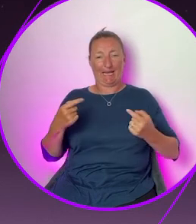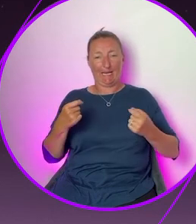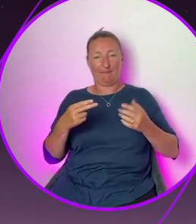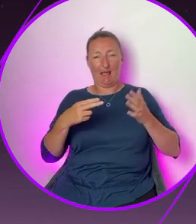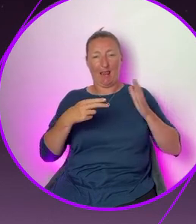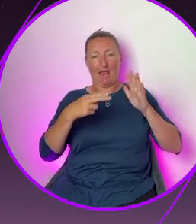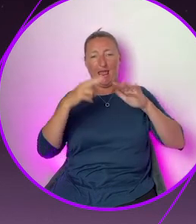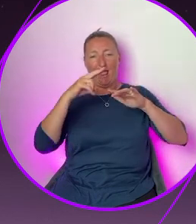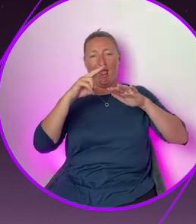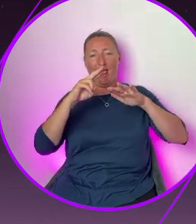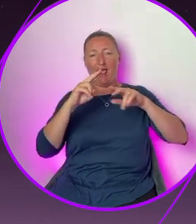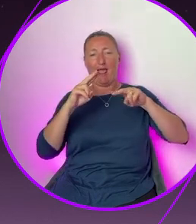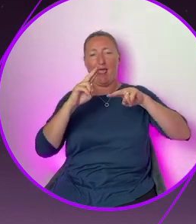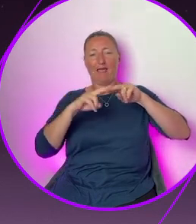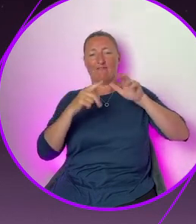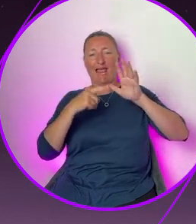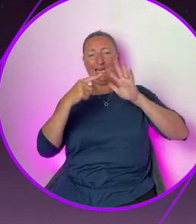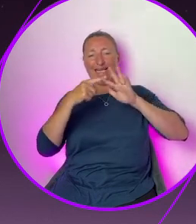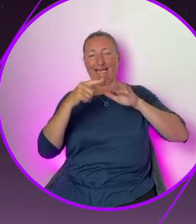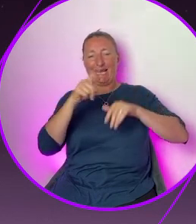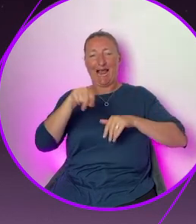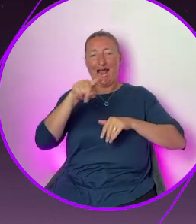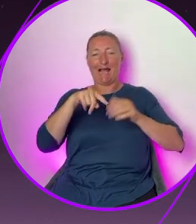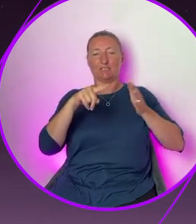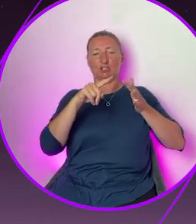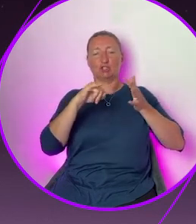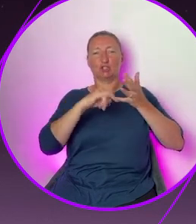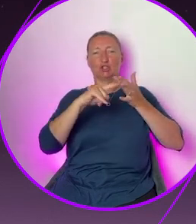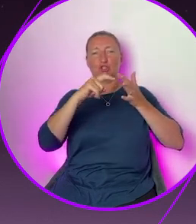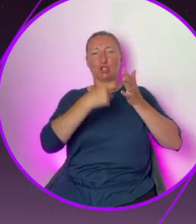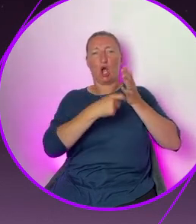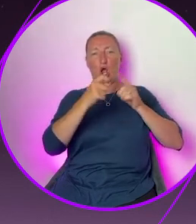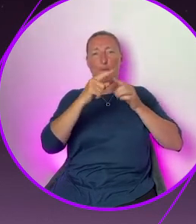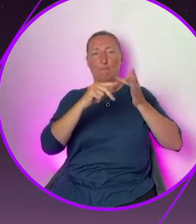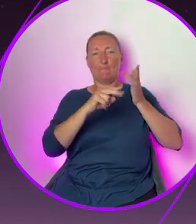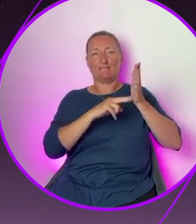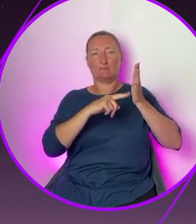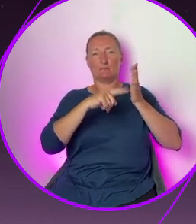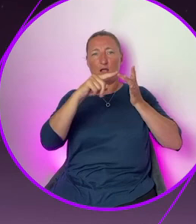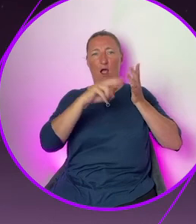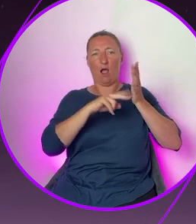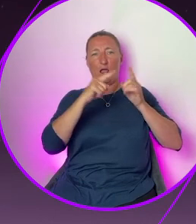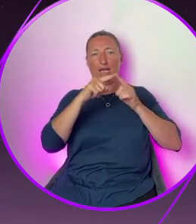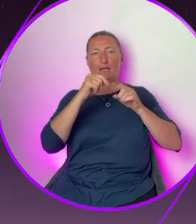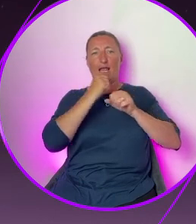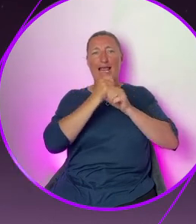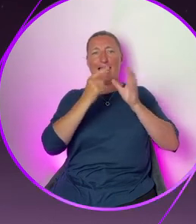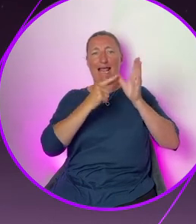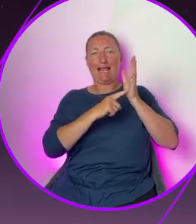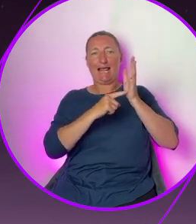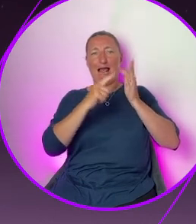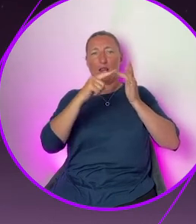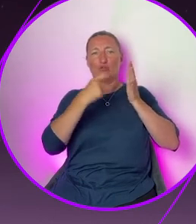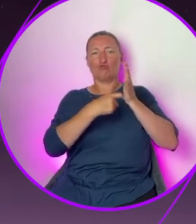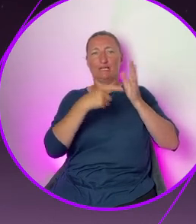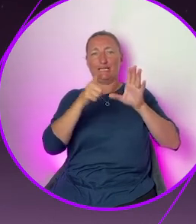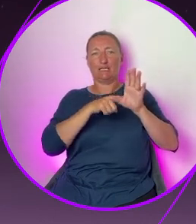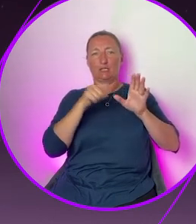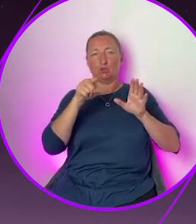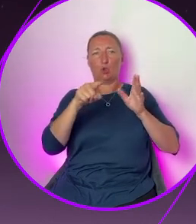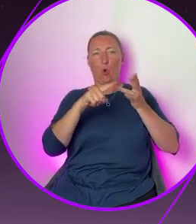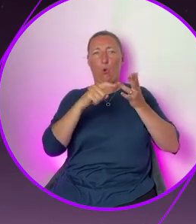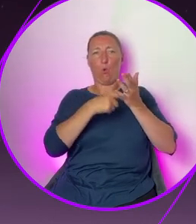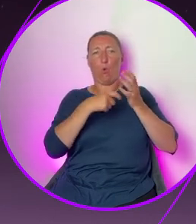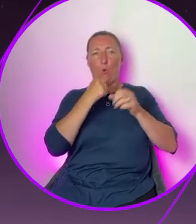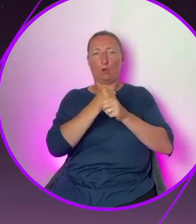fae, F-A-E, @serpentinegalleries.org, and we'd be more than happy to have a discussion, especially once we've had a little bit of time to digest